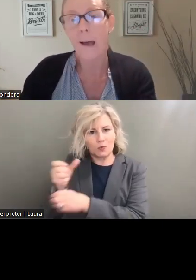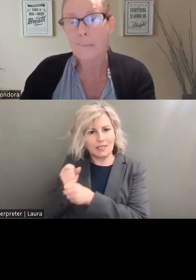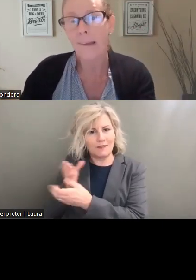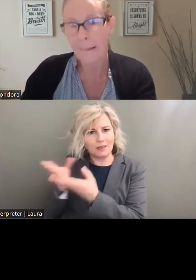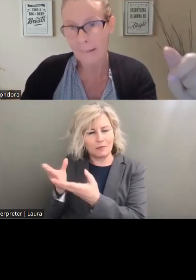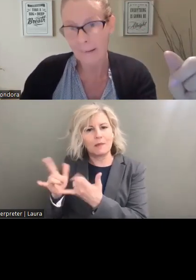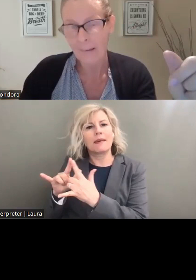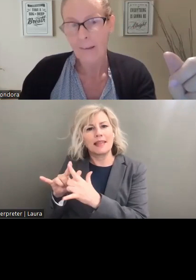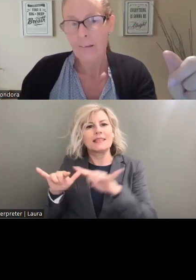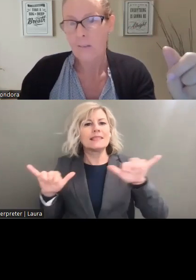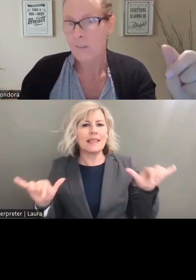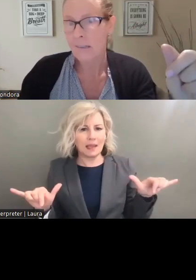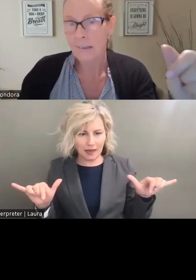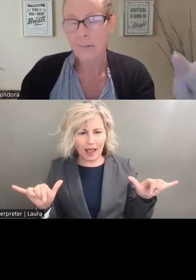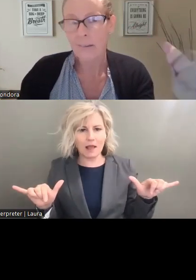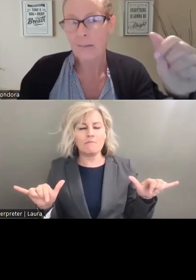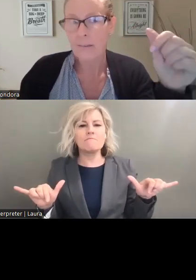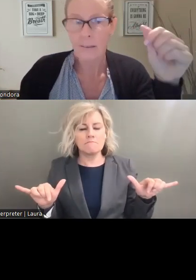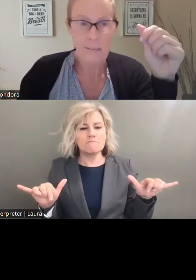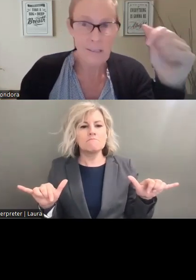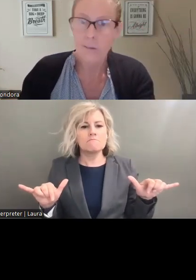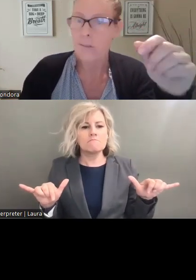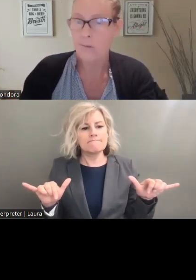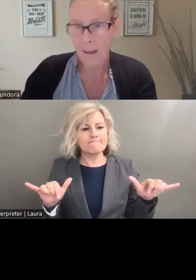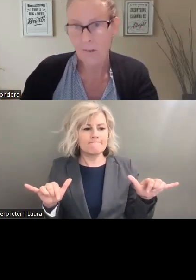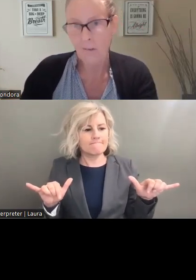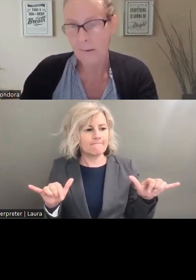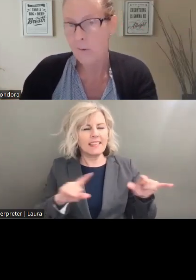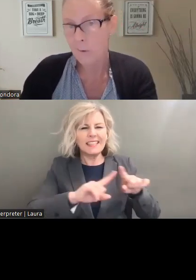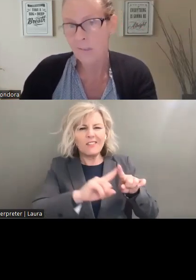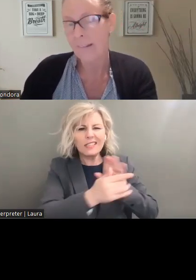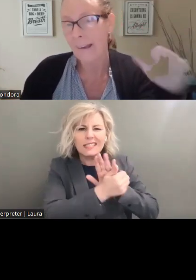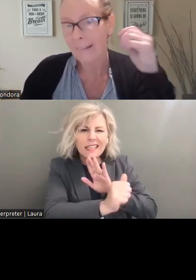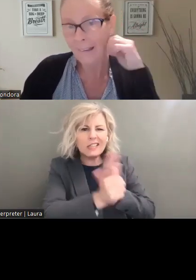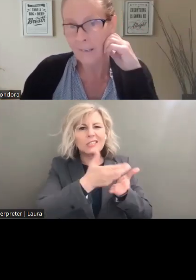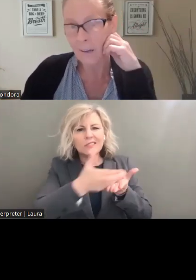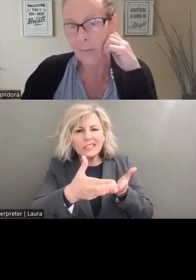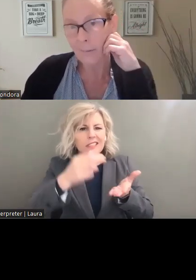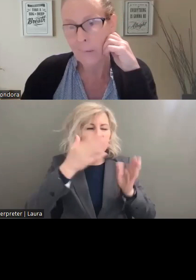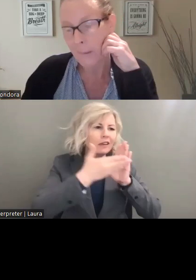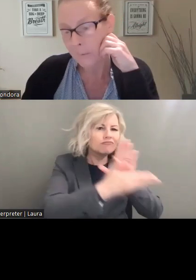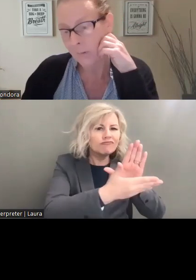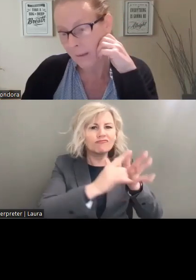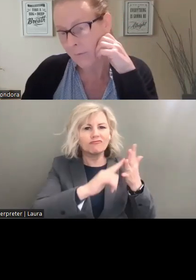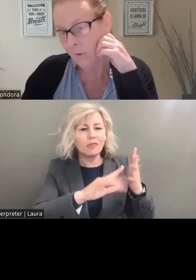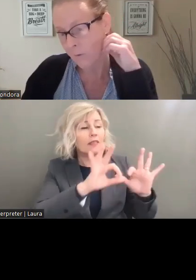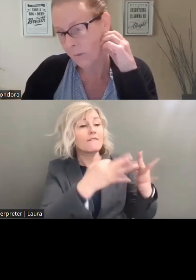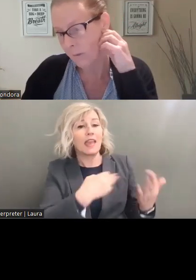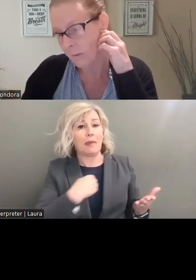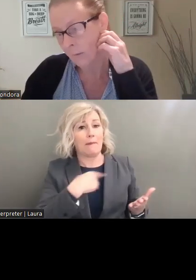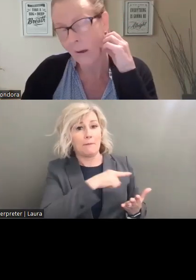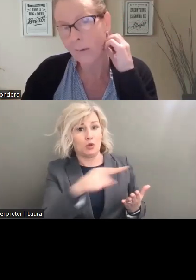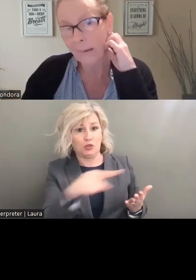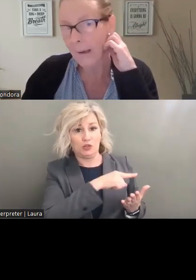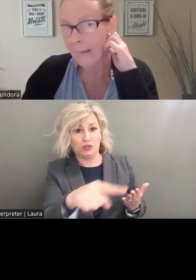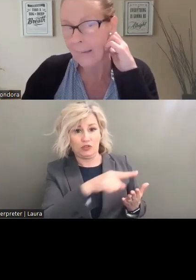also tapping in to just the skills, the strategies, the resources, and the ideas of the family members that they have chosen